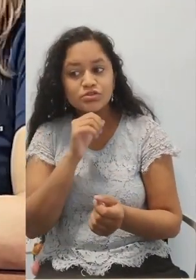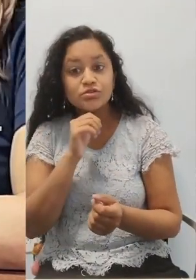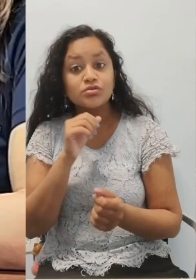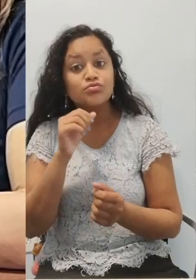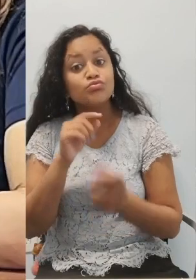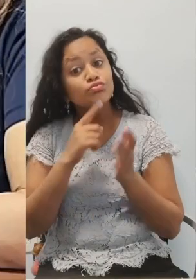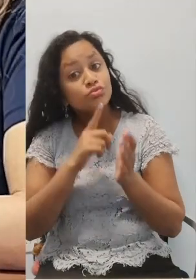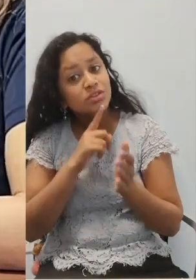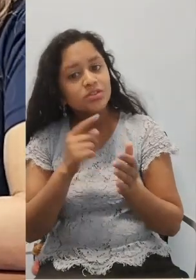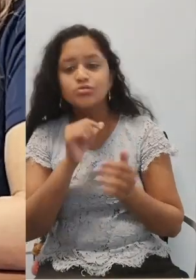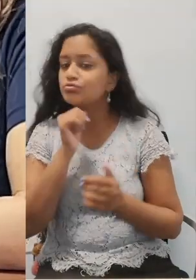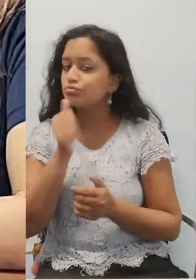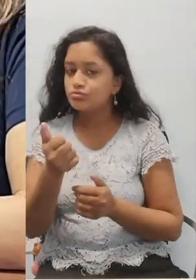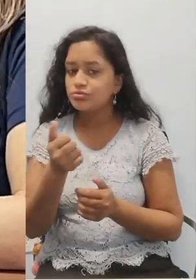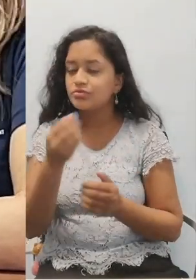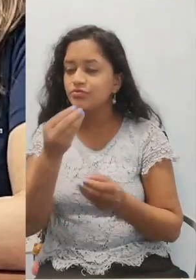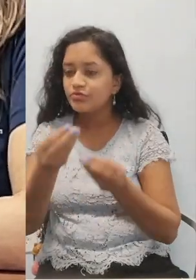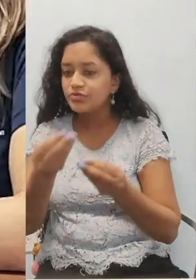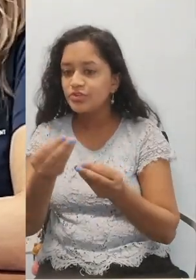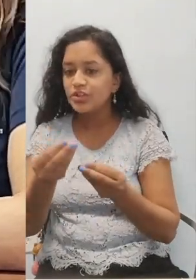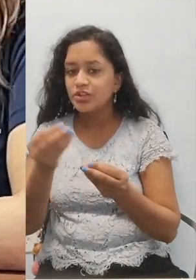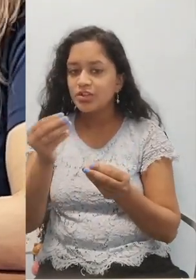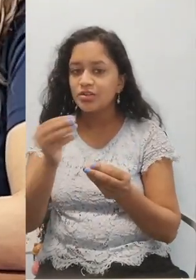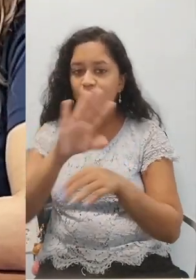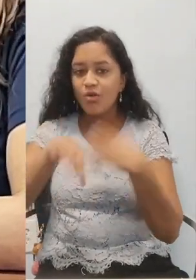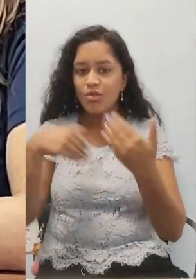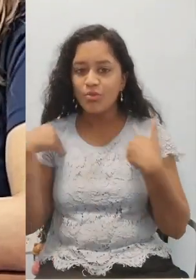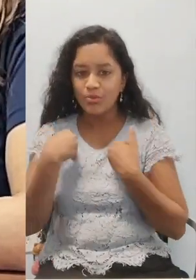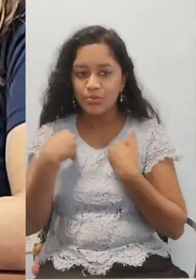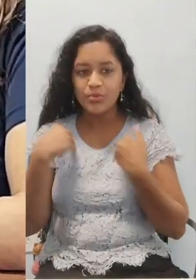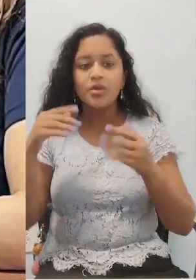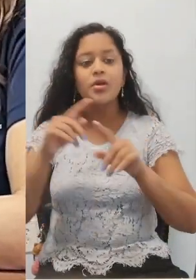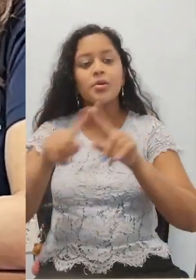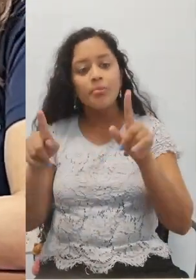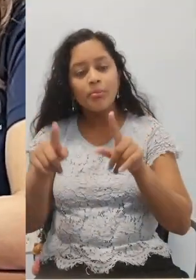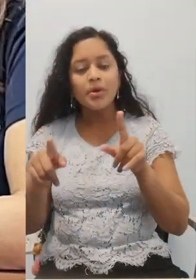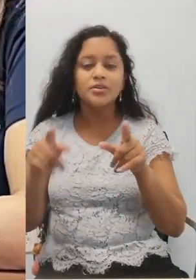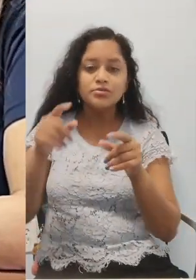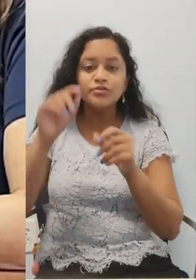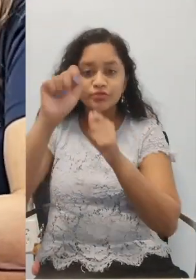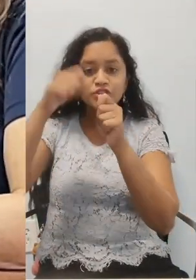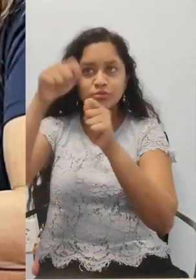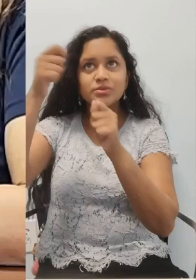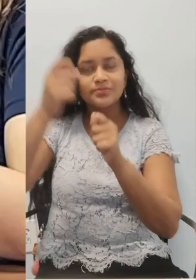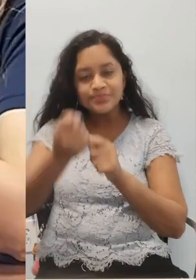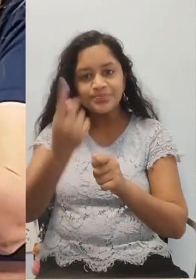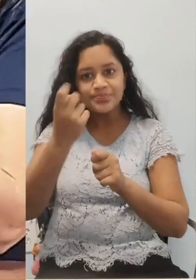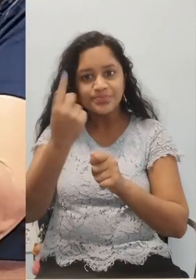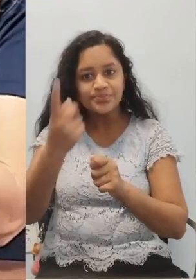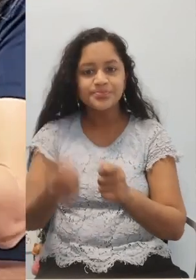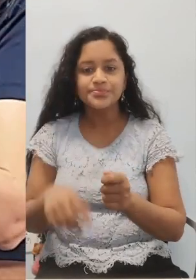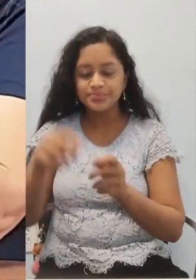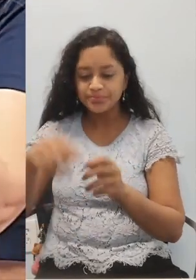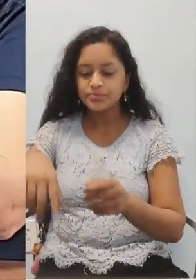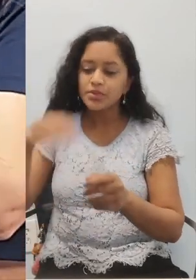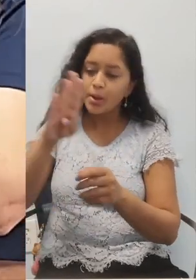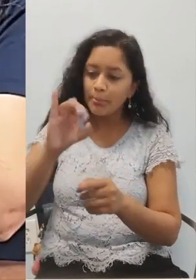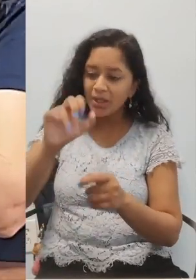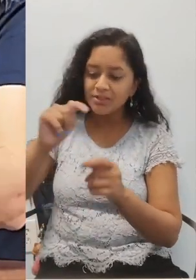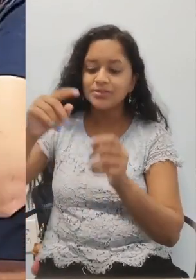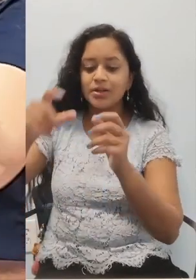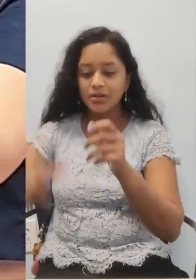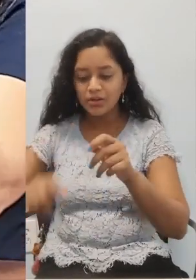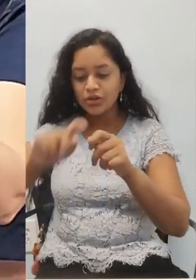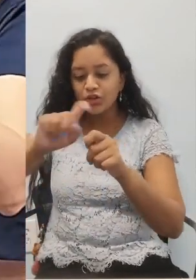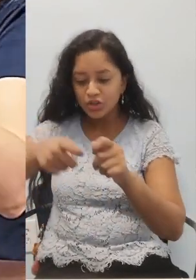feed any wildlife, so we shouldn't feed a grouper even in the wild water. But what fishermen do is literally like they put a bait onto a